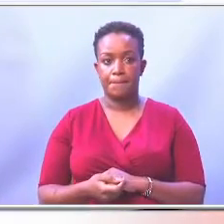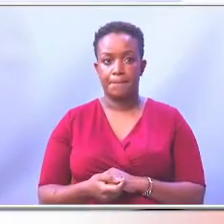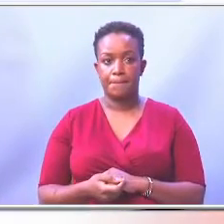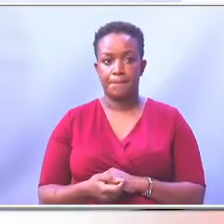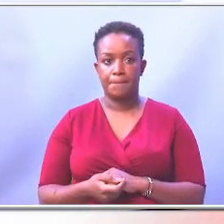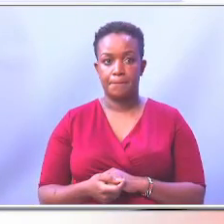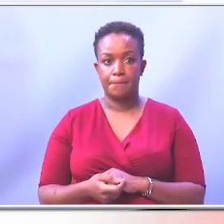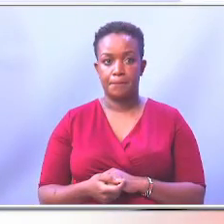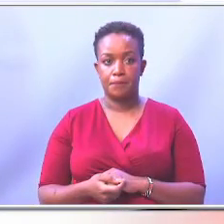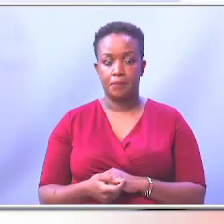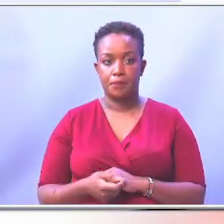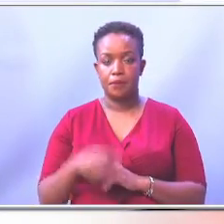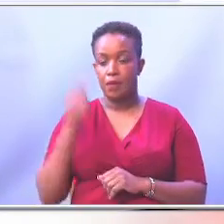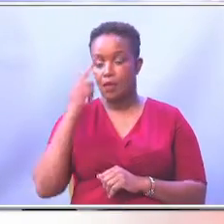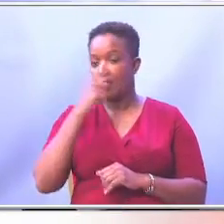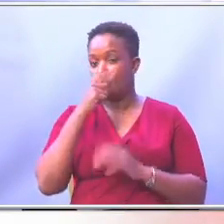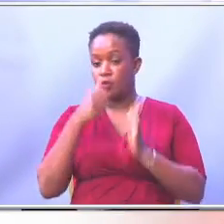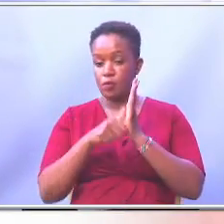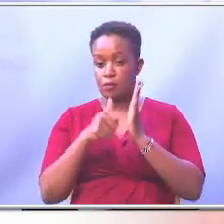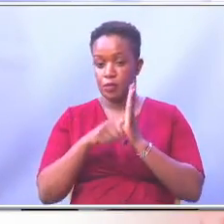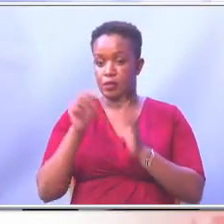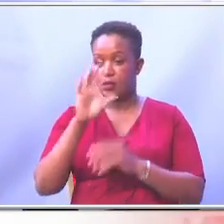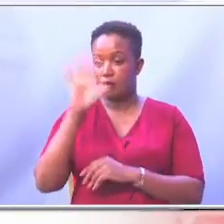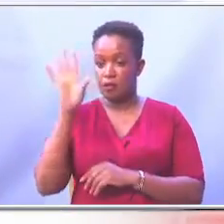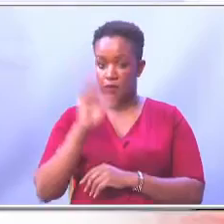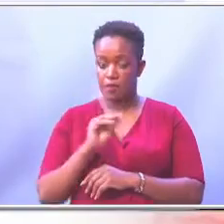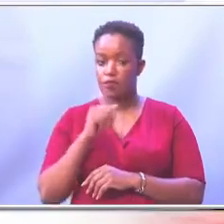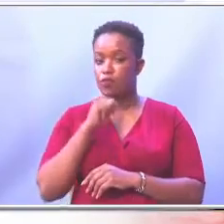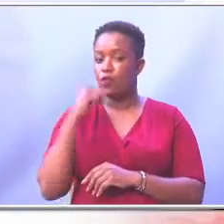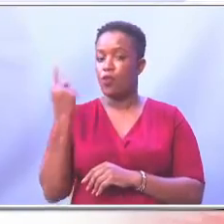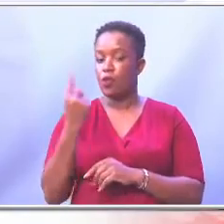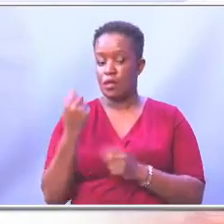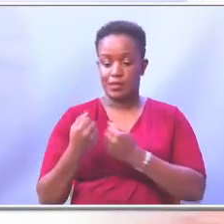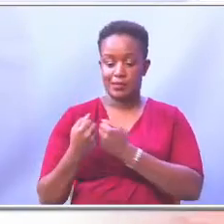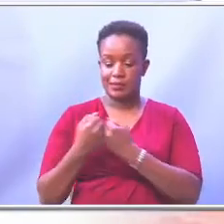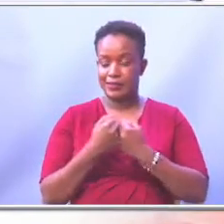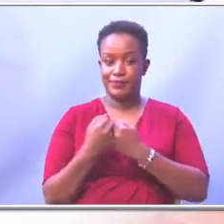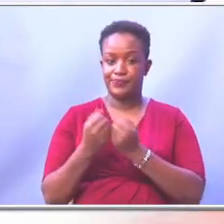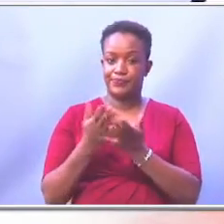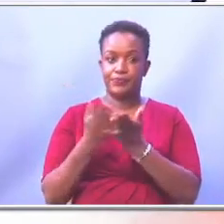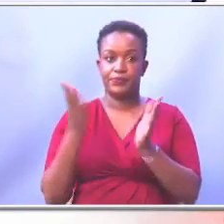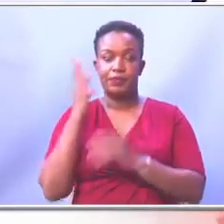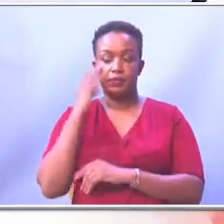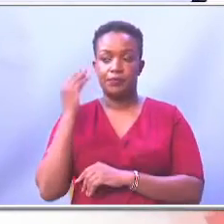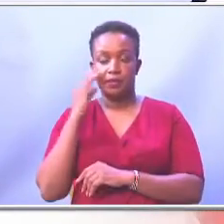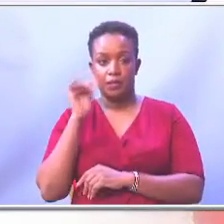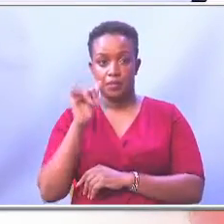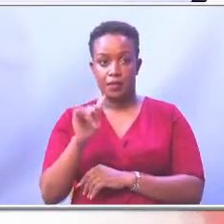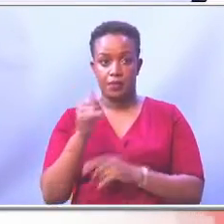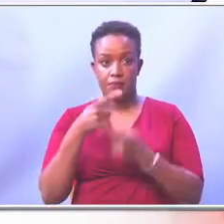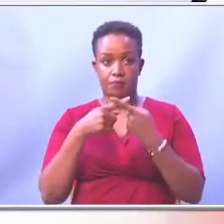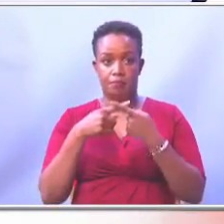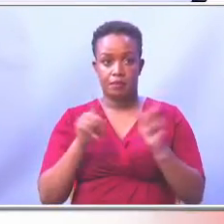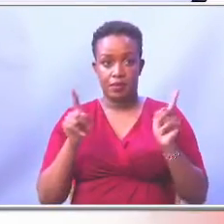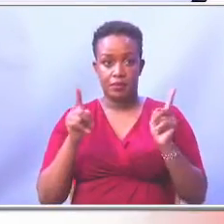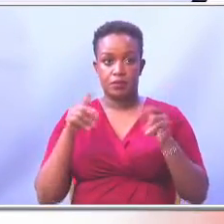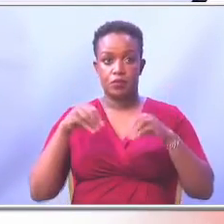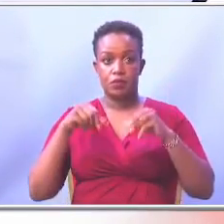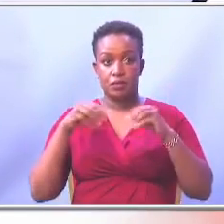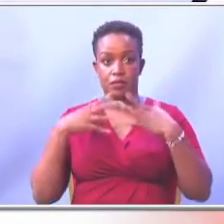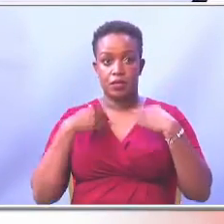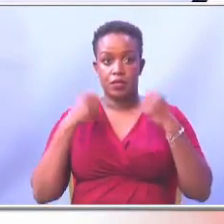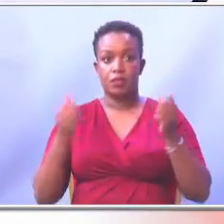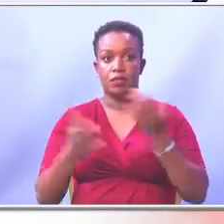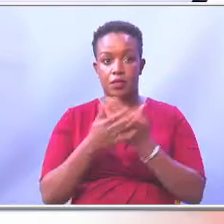The prevalence of eye problem in Africa is more than just a challenge to those who experience it, and getting access to quality health care is one